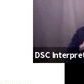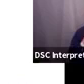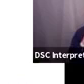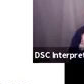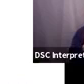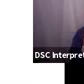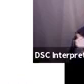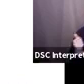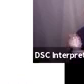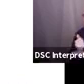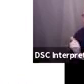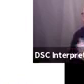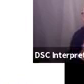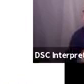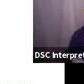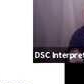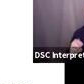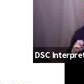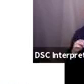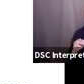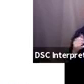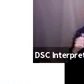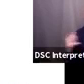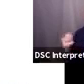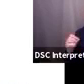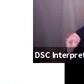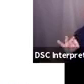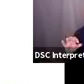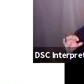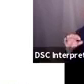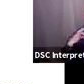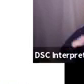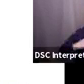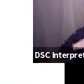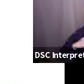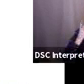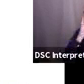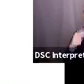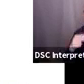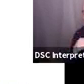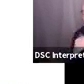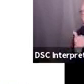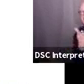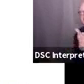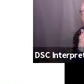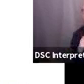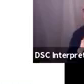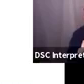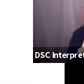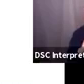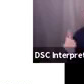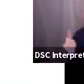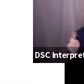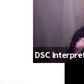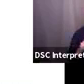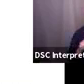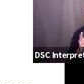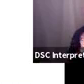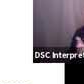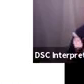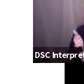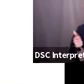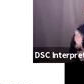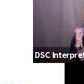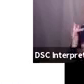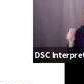credit cards or any type of lines of credit, you can see on this slide that it's a significant difference. And that's primarily due to the